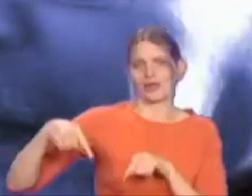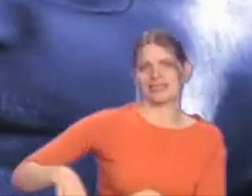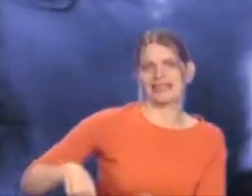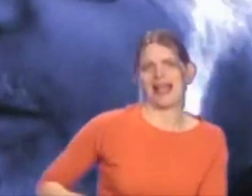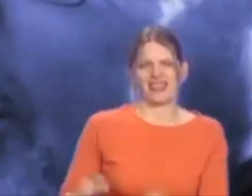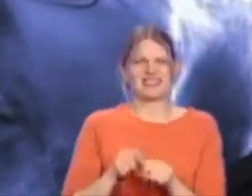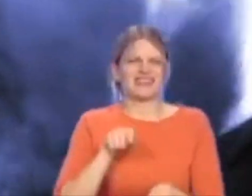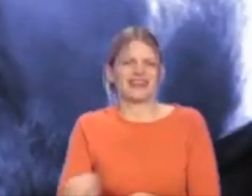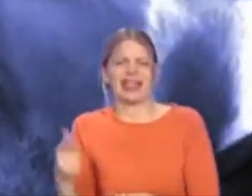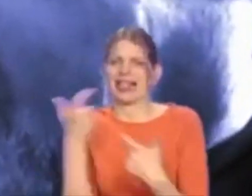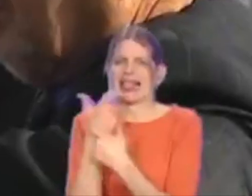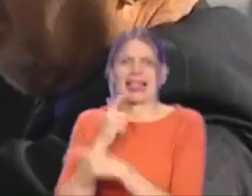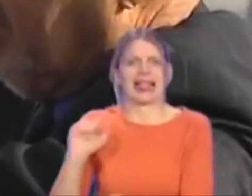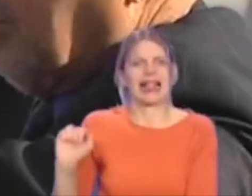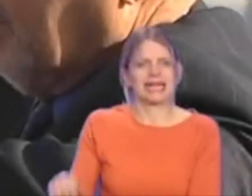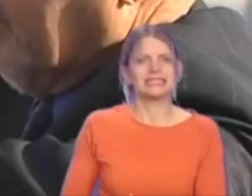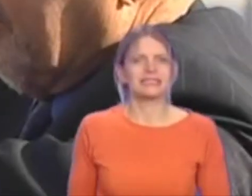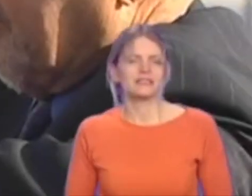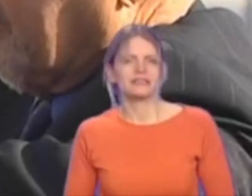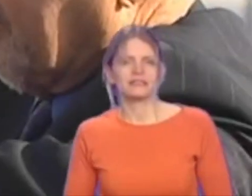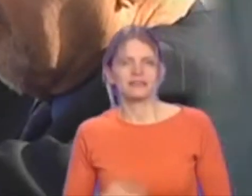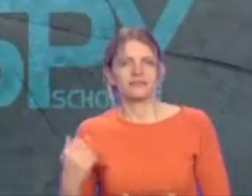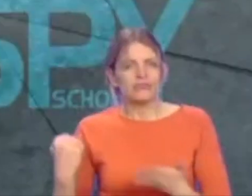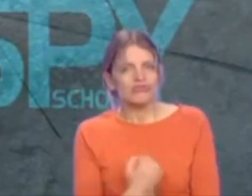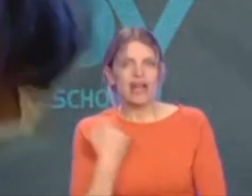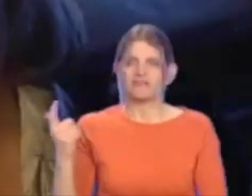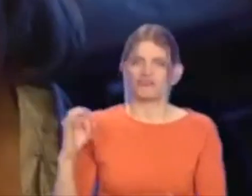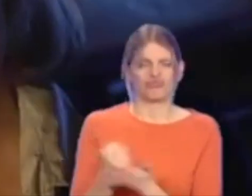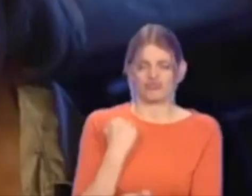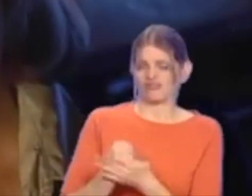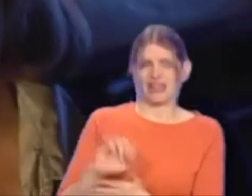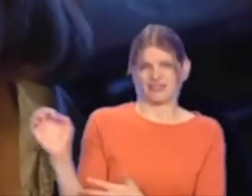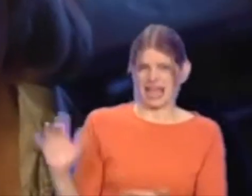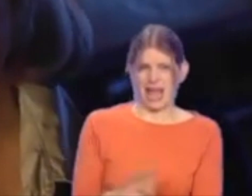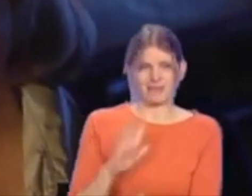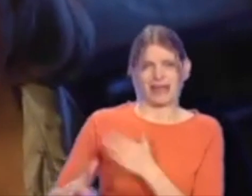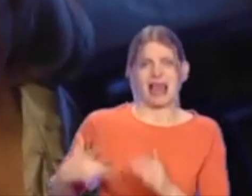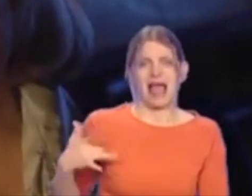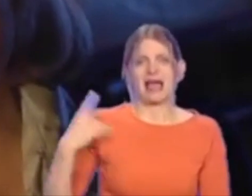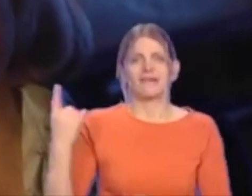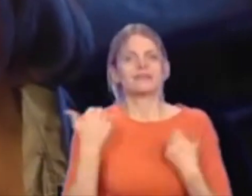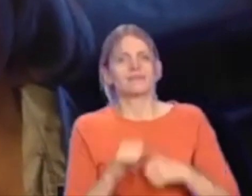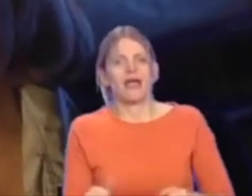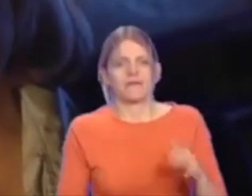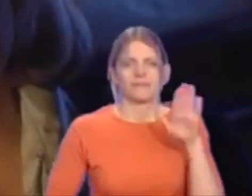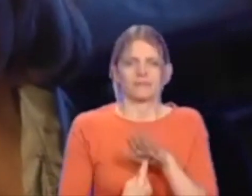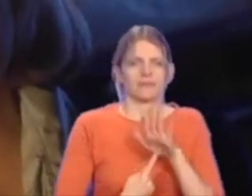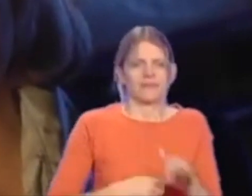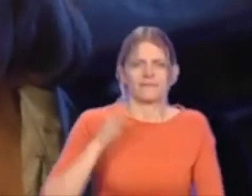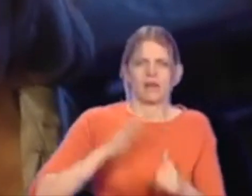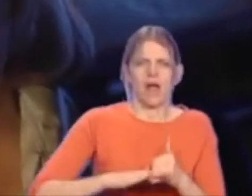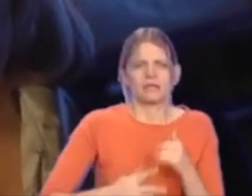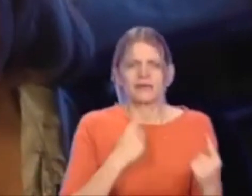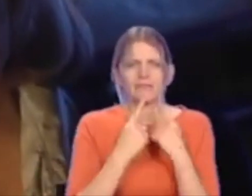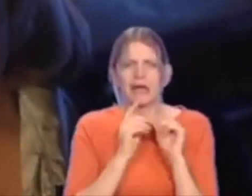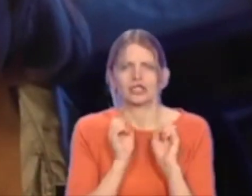no regrets? No regrets whatsoever. He died a happy man. For the final part of our lesson in information